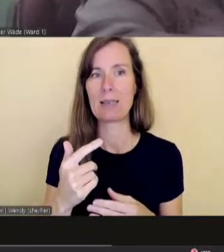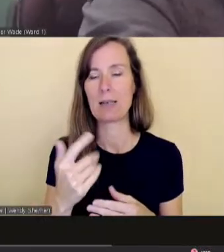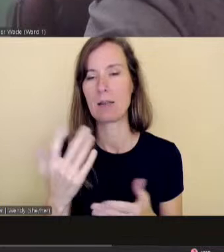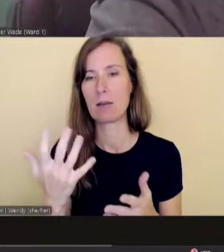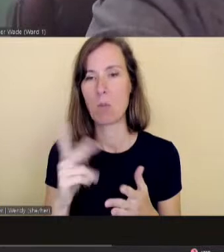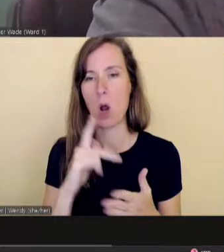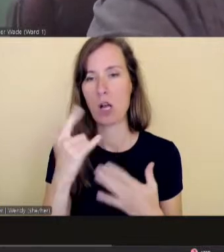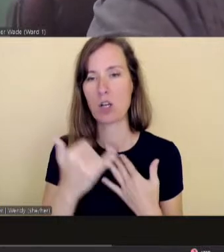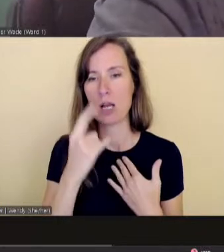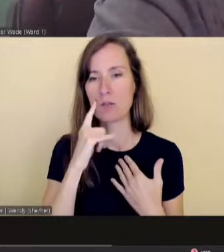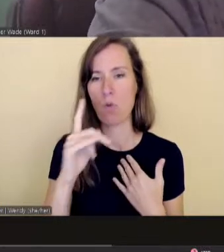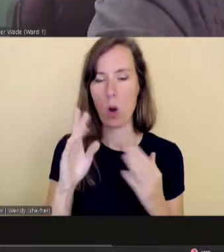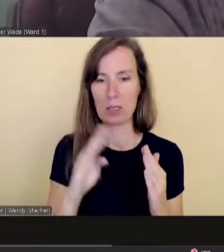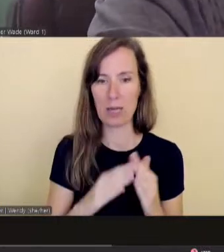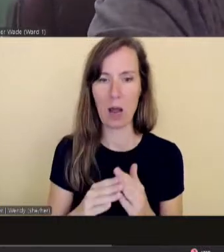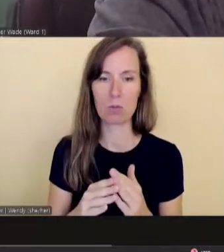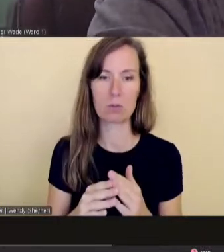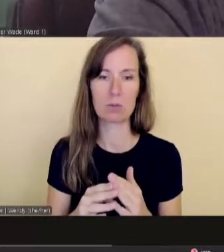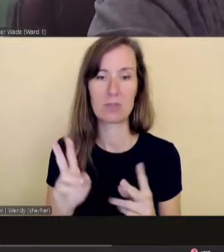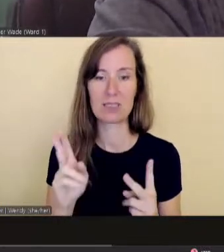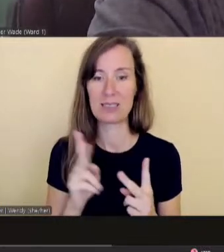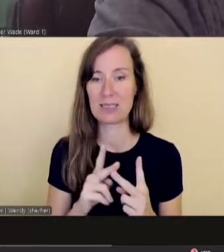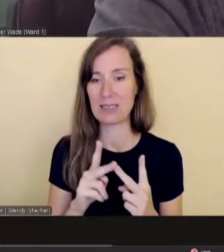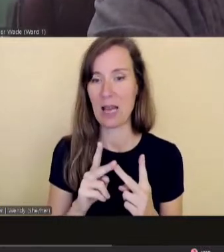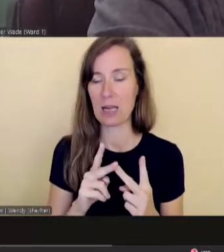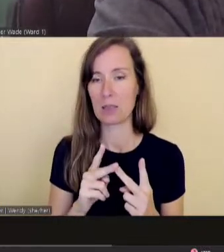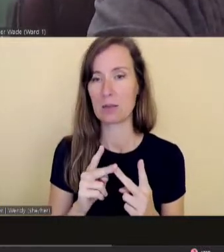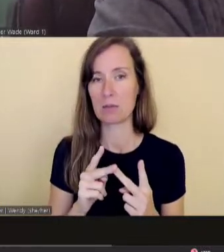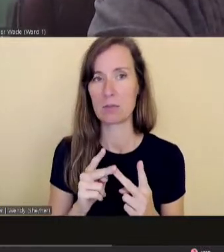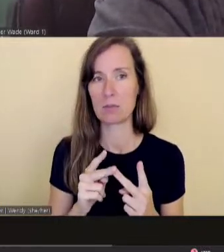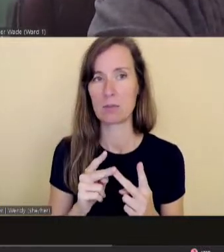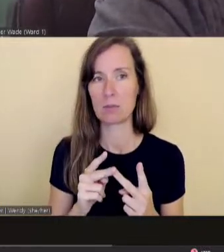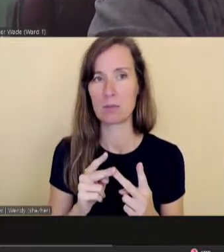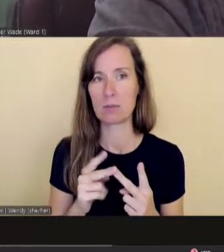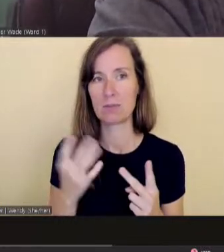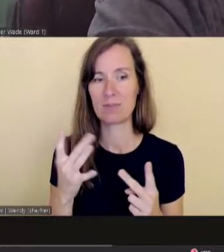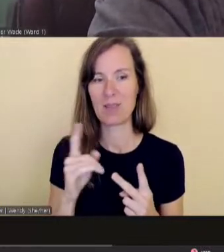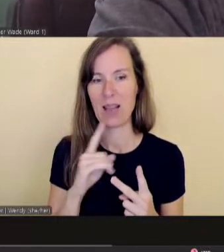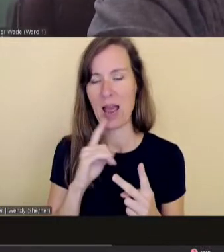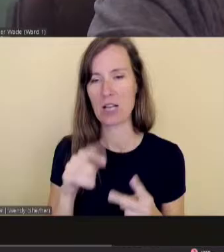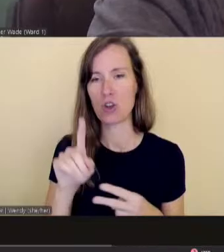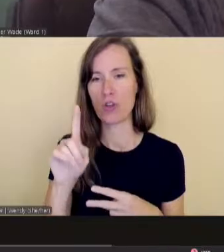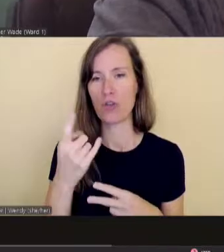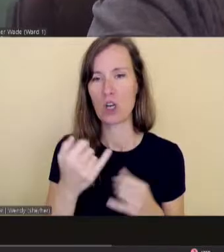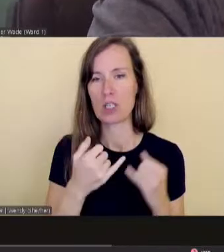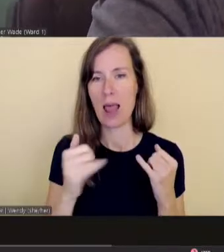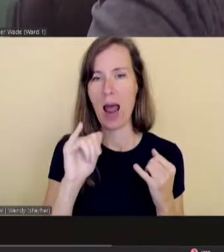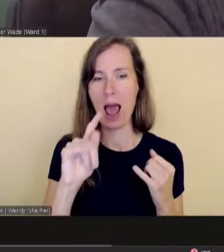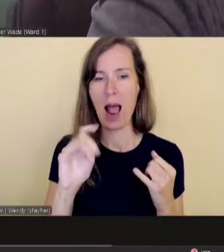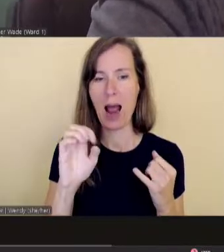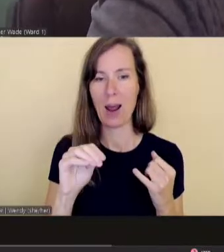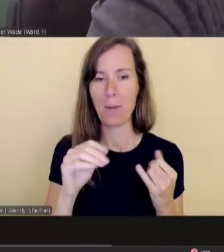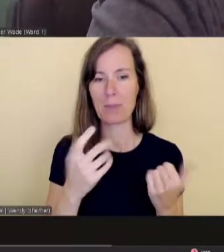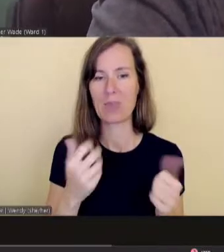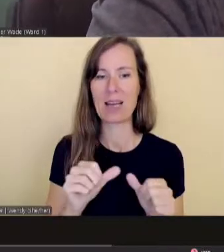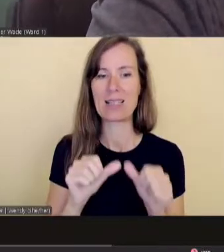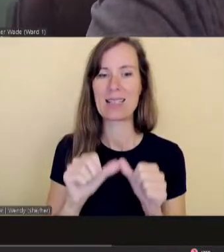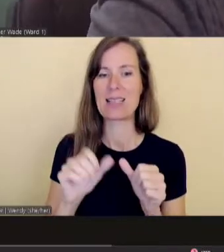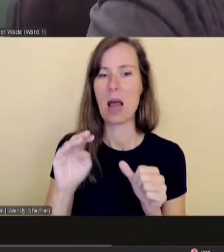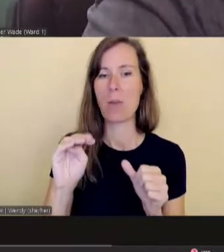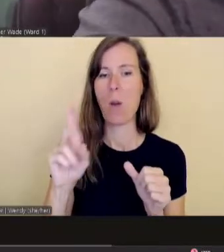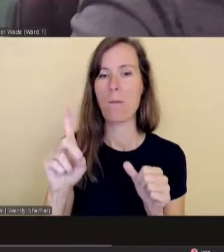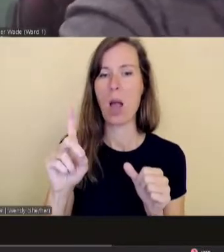second pretty much answer the first line item. Sustainable Maryland Action